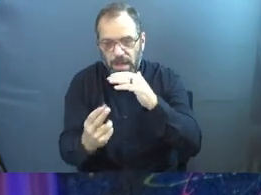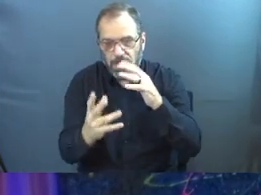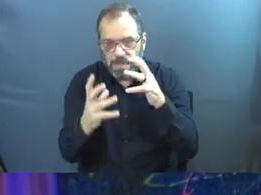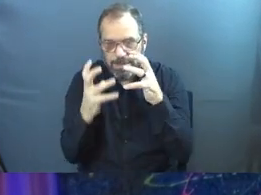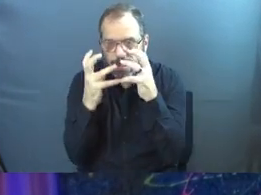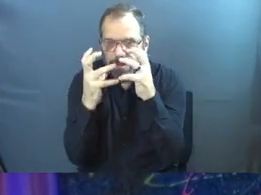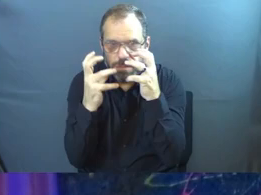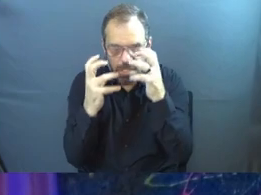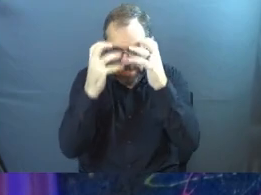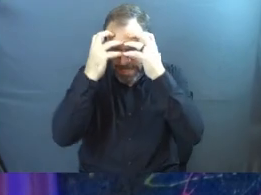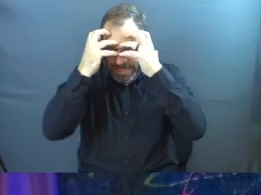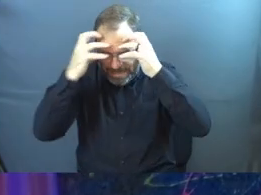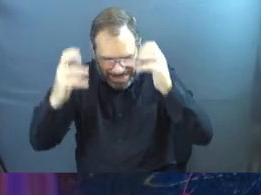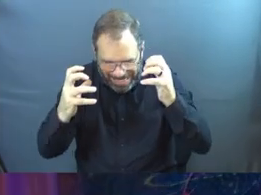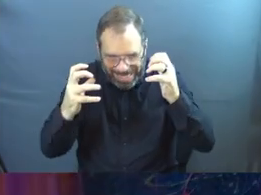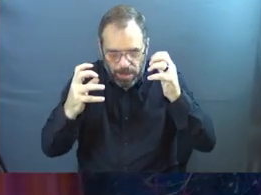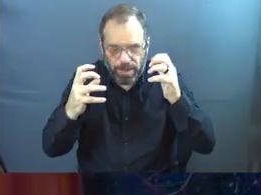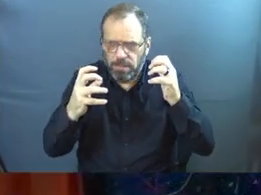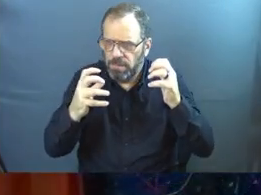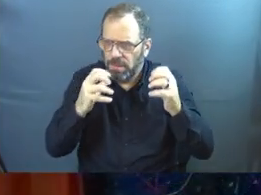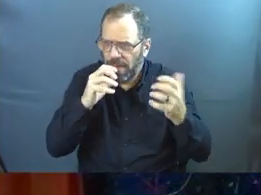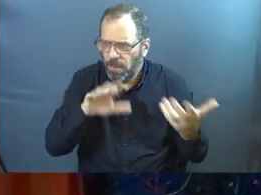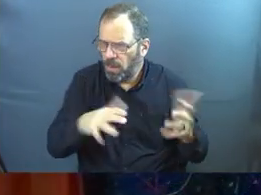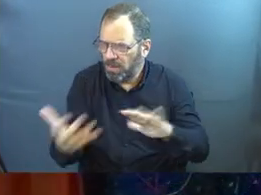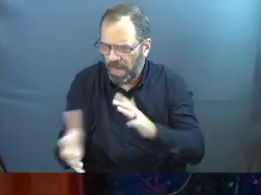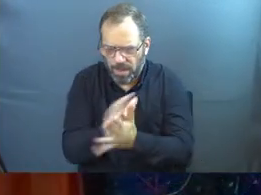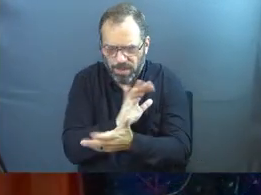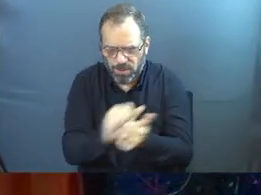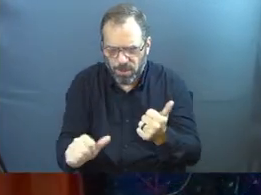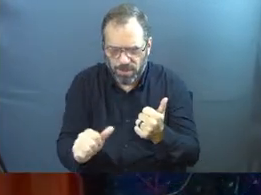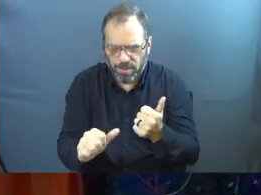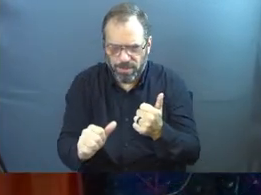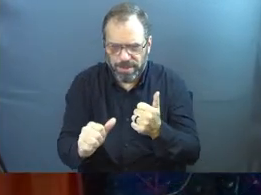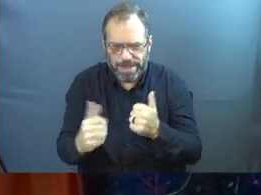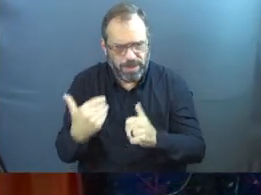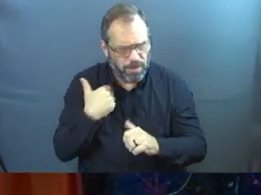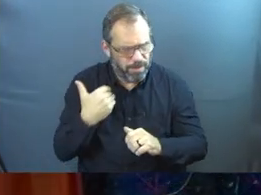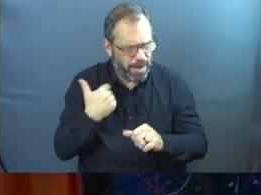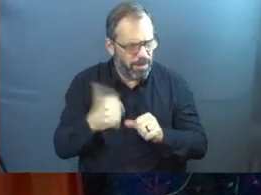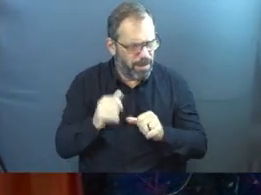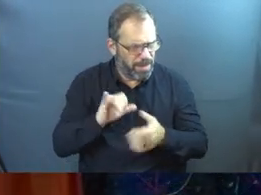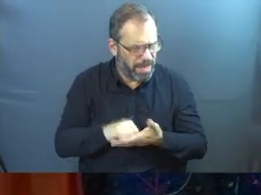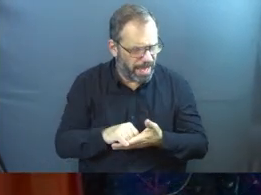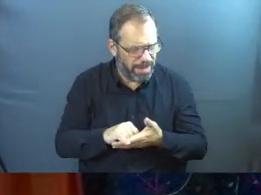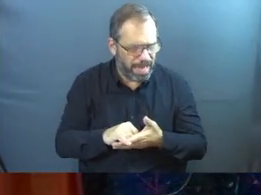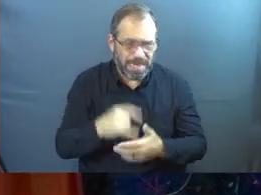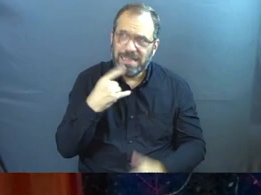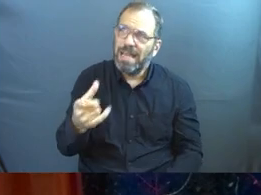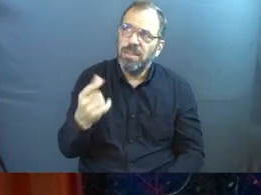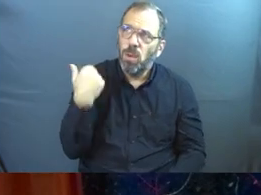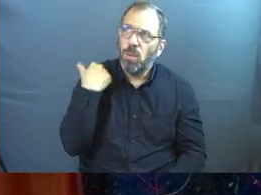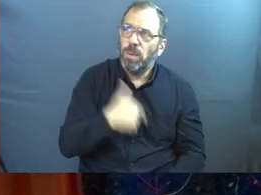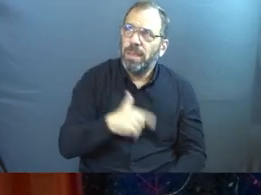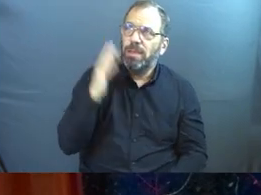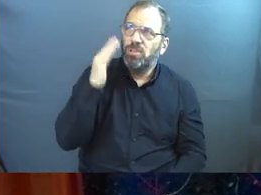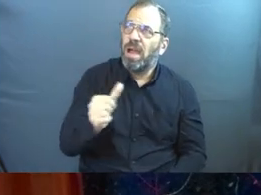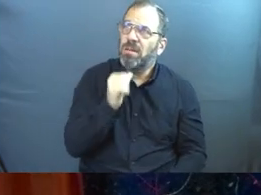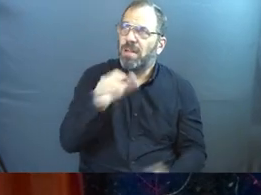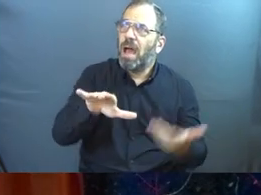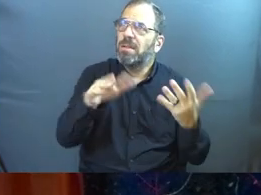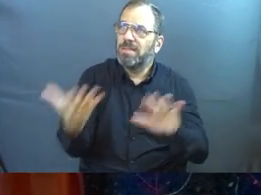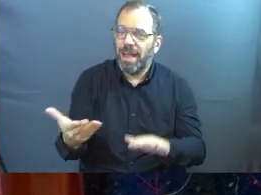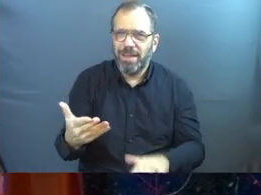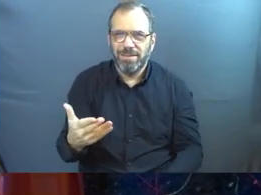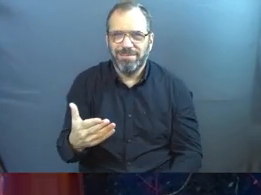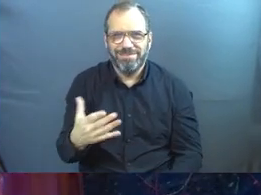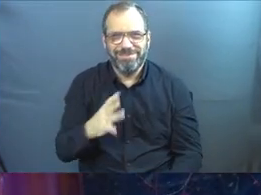mind entirely, we shall not die. He's got to remind himself. And he says it to God.